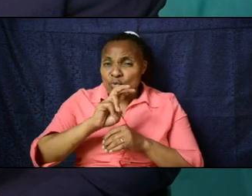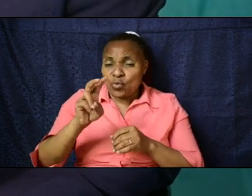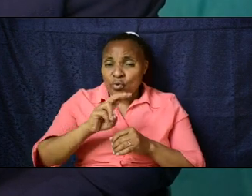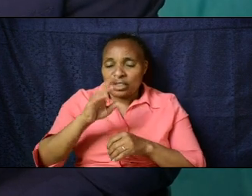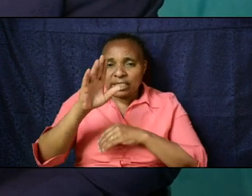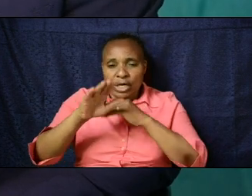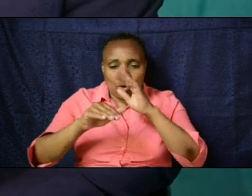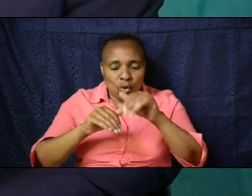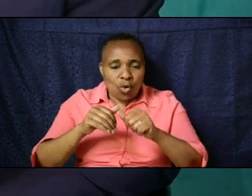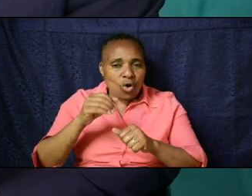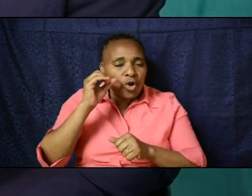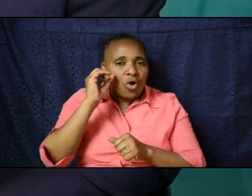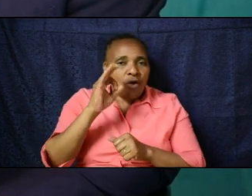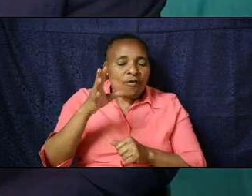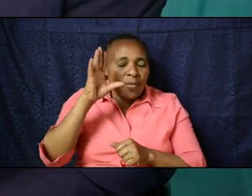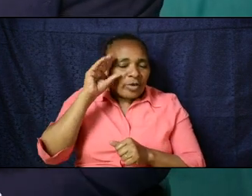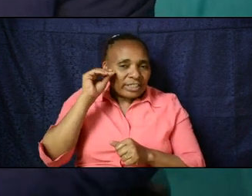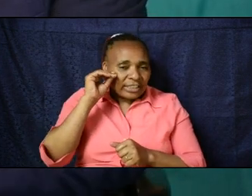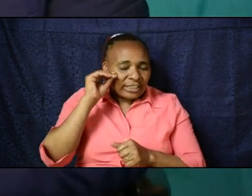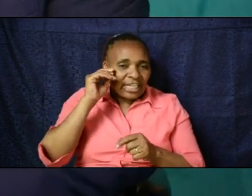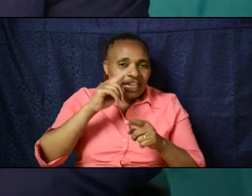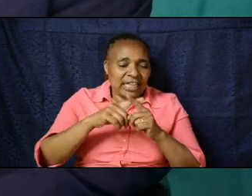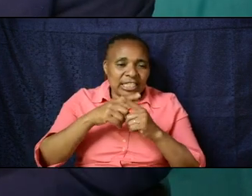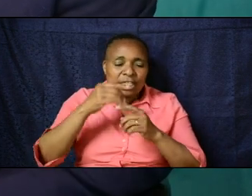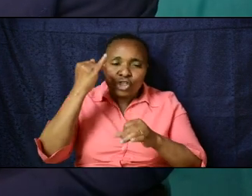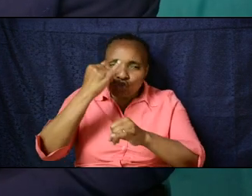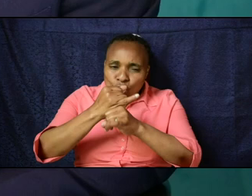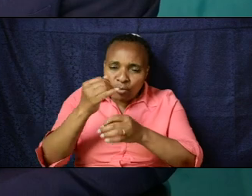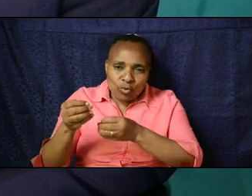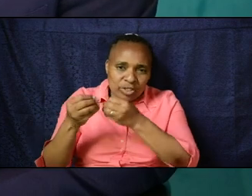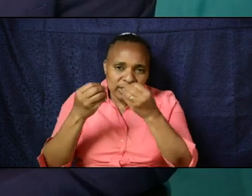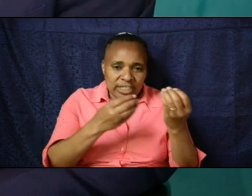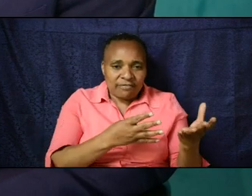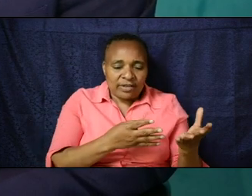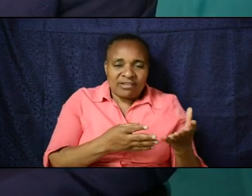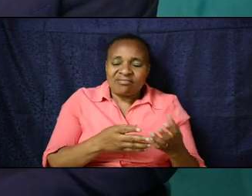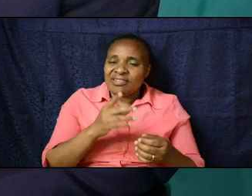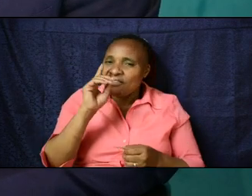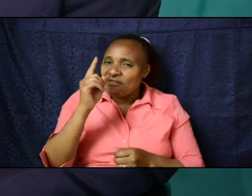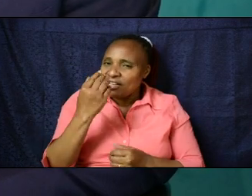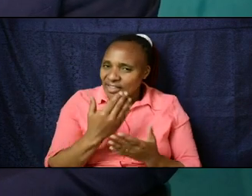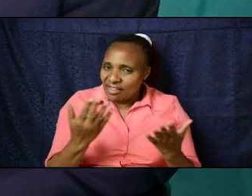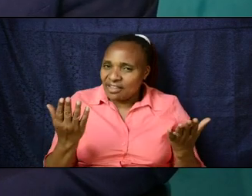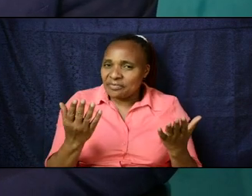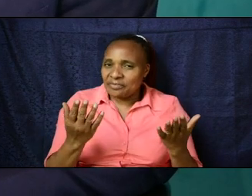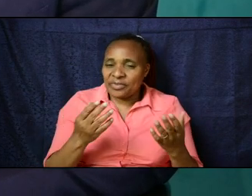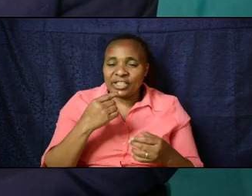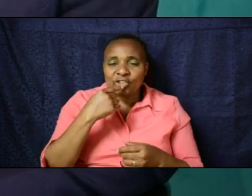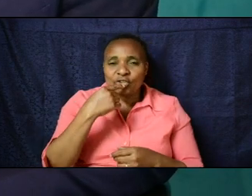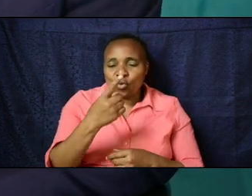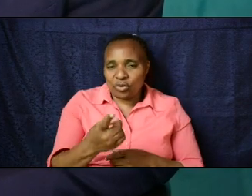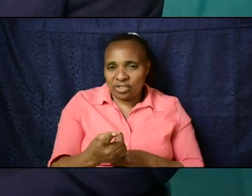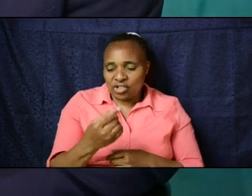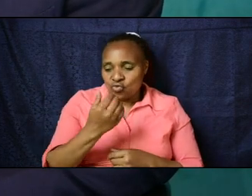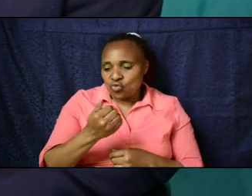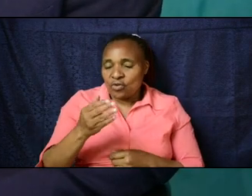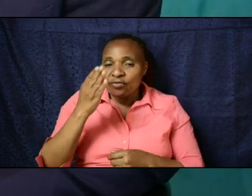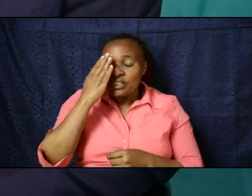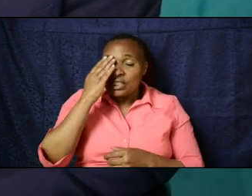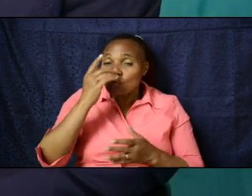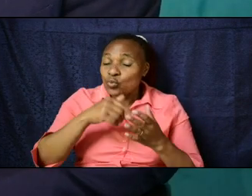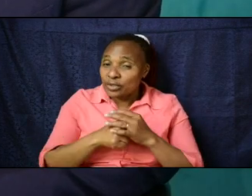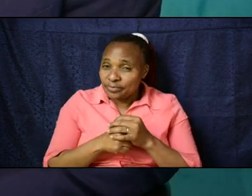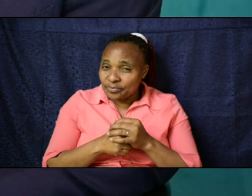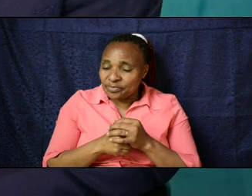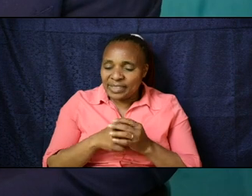of the Moses and then the task that he was given, the first thing that he told the children of Israel was